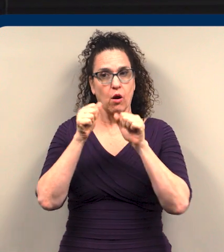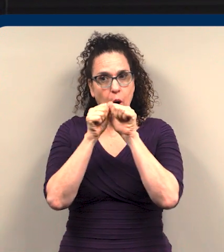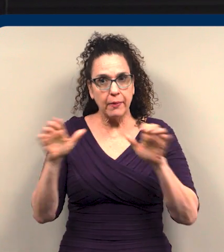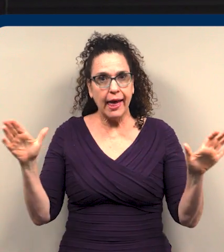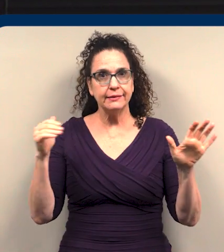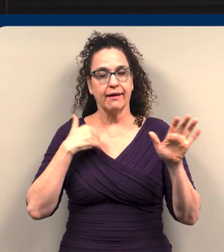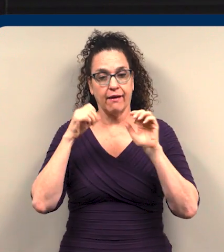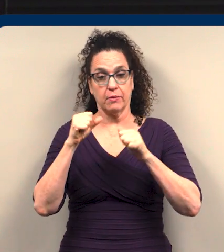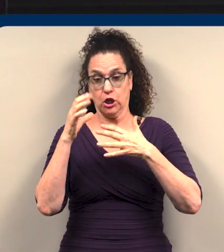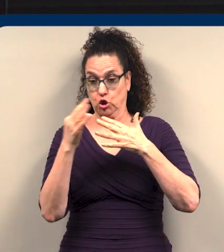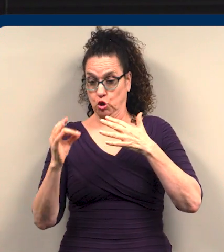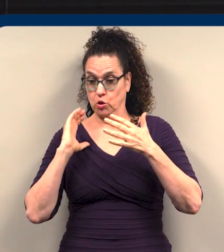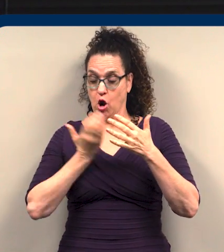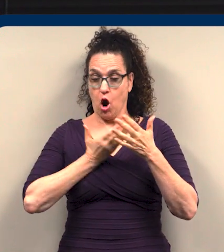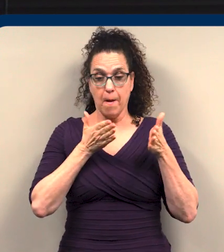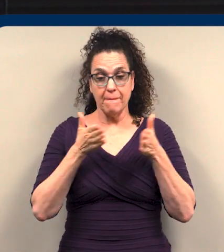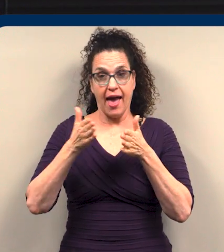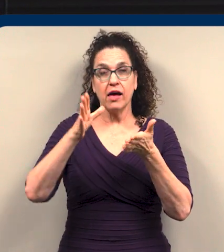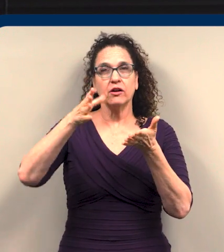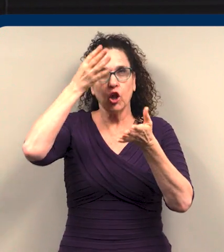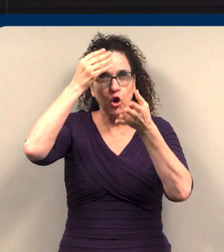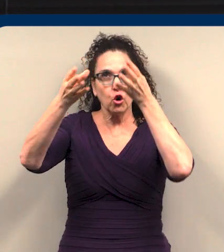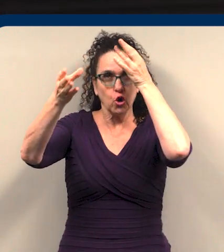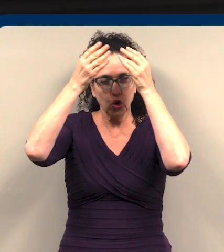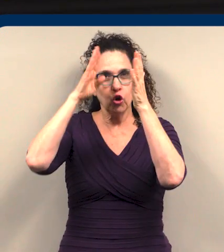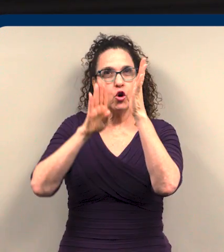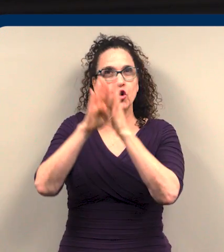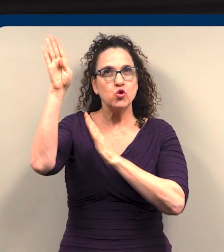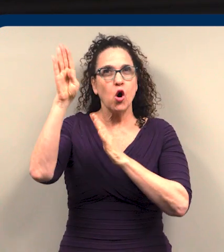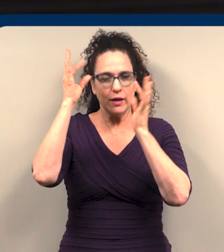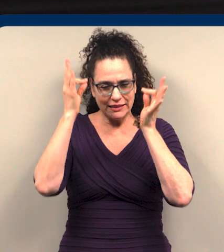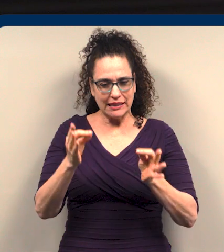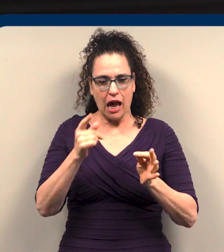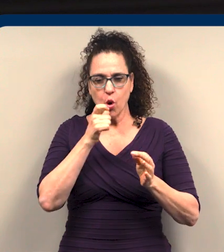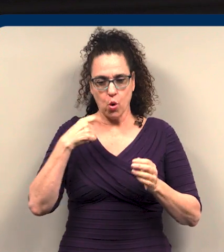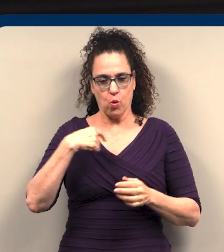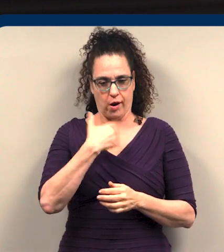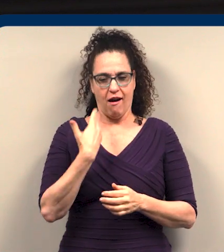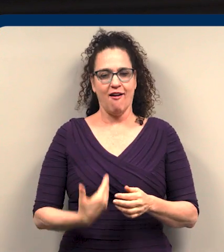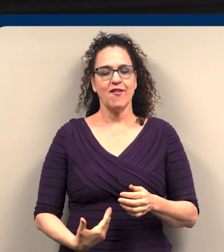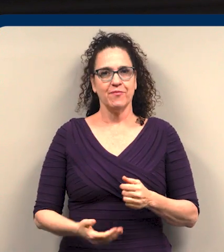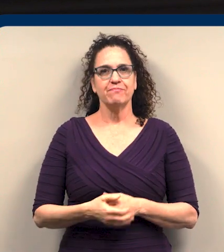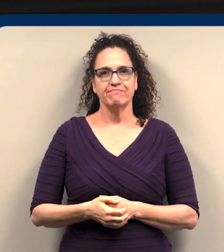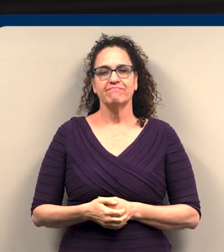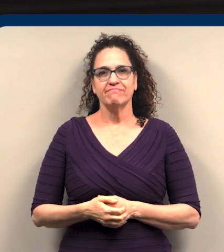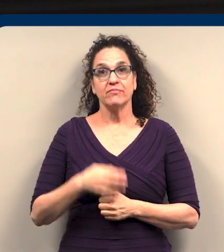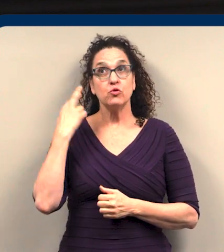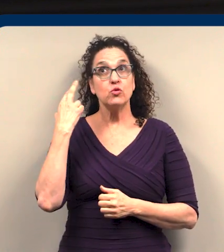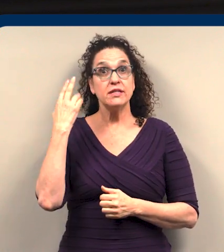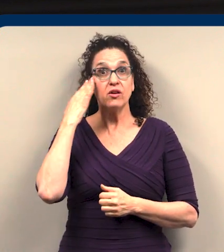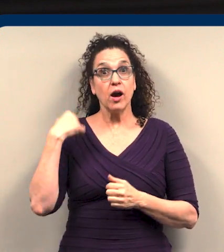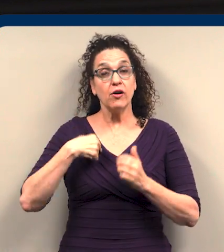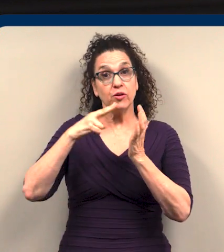a privilege to have the ability to choose our path, to learn, to grow, and to define who we